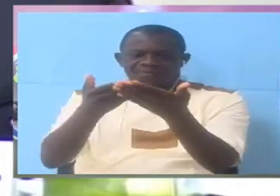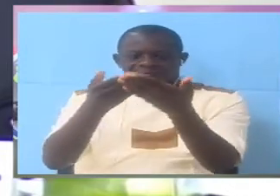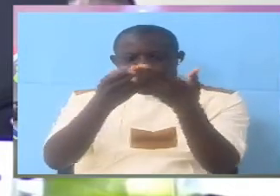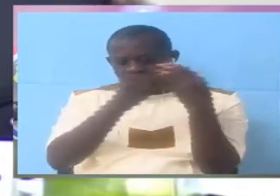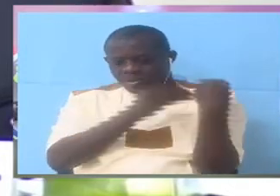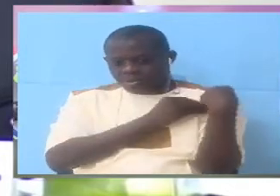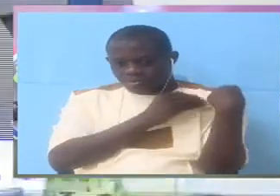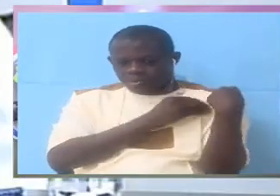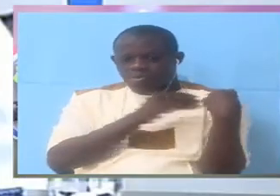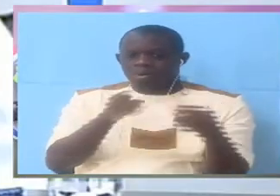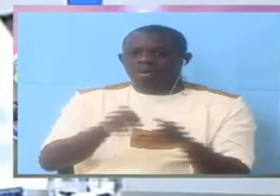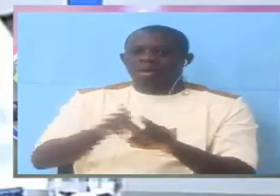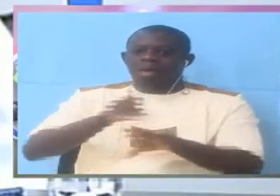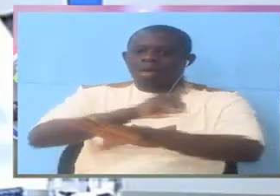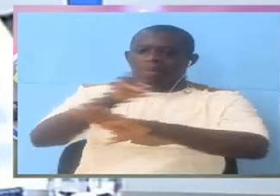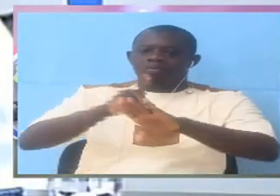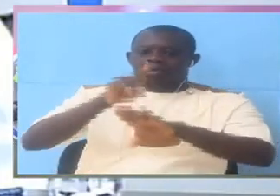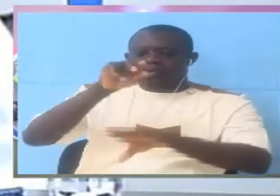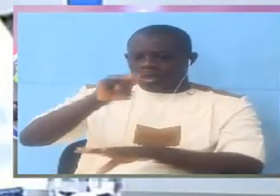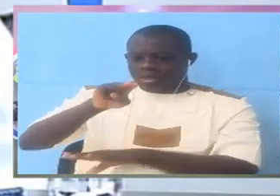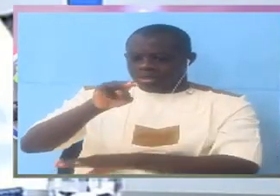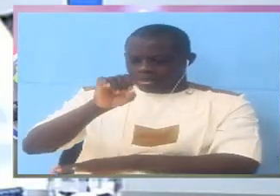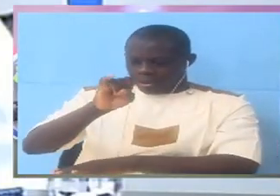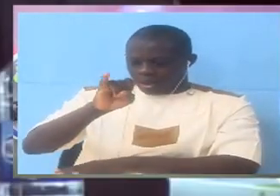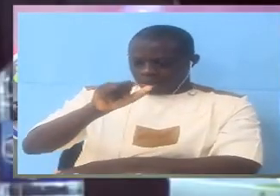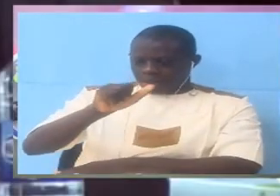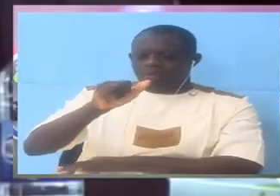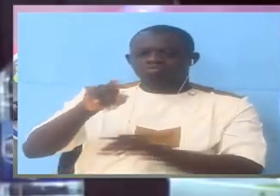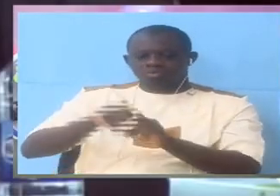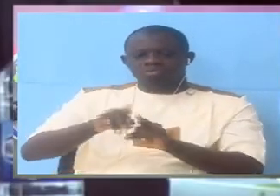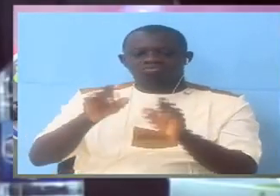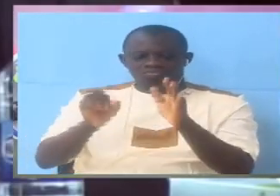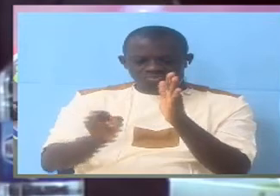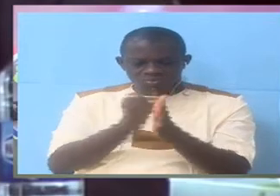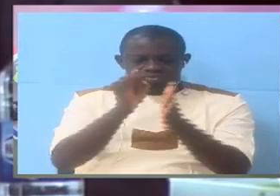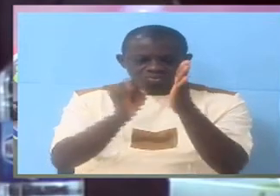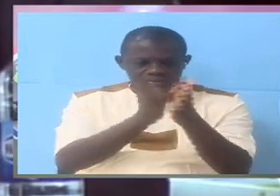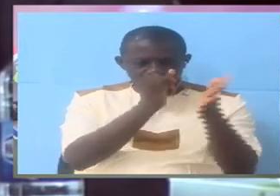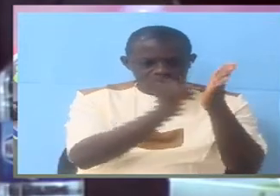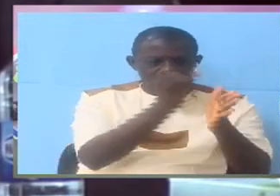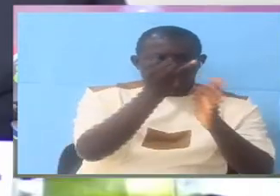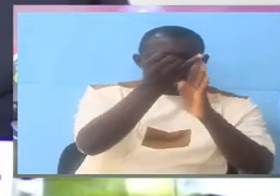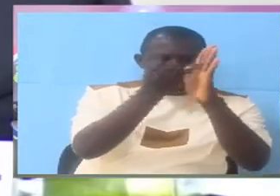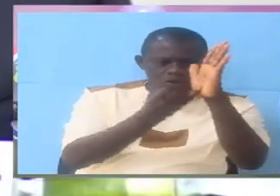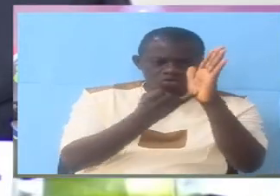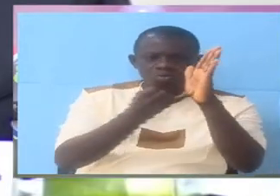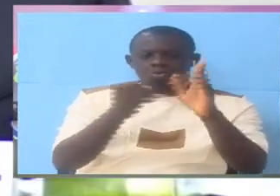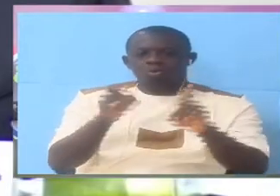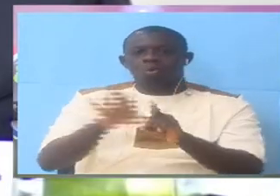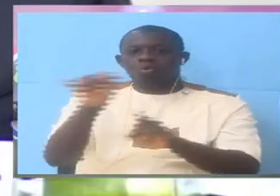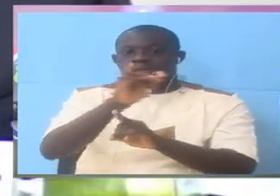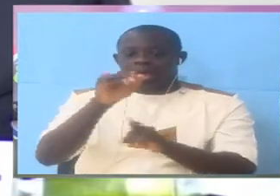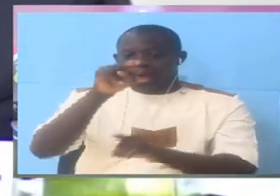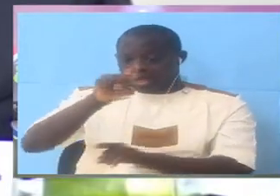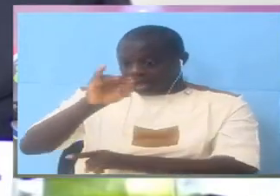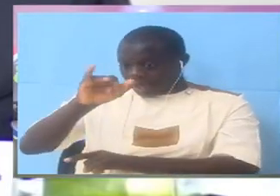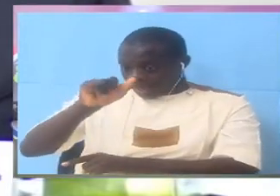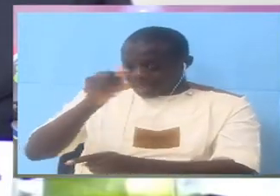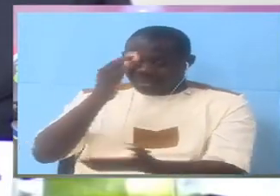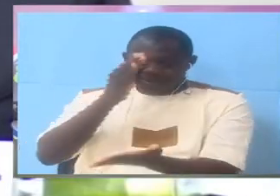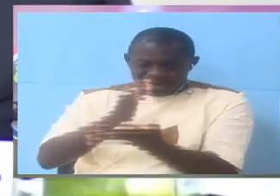be investigating issues the NIA is interested in would be what unit? Bundal me ya